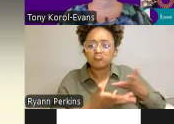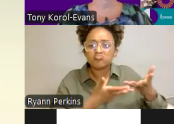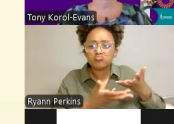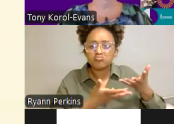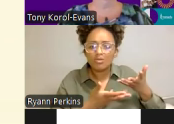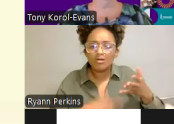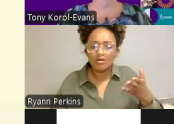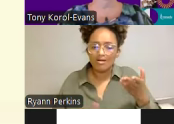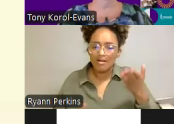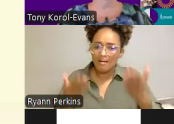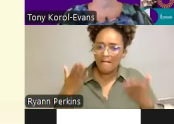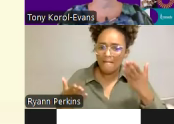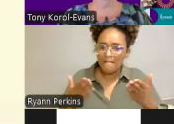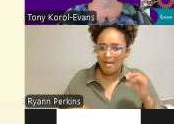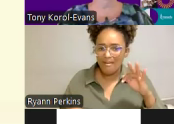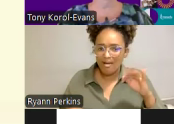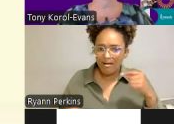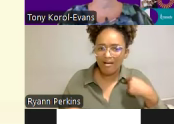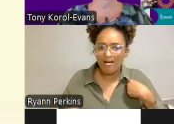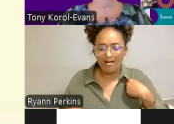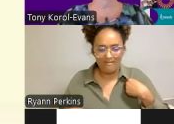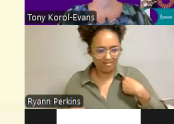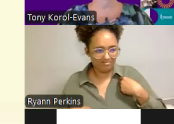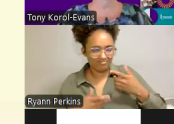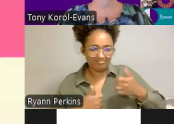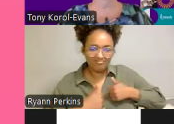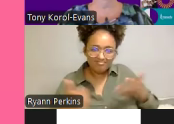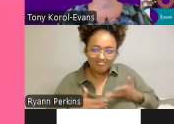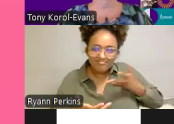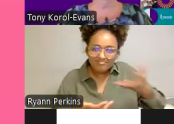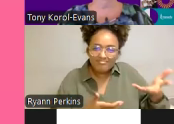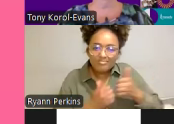would have talked to me about it sooner. So, here goes.